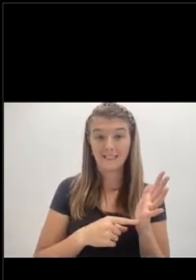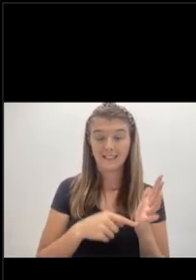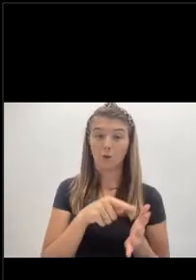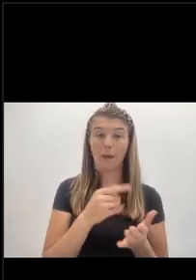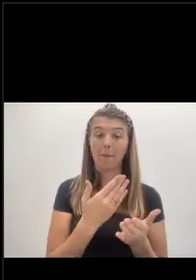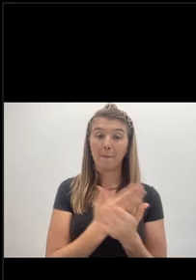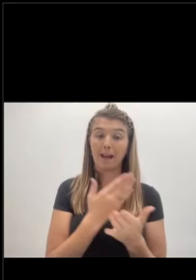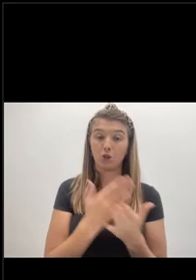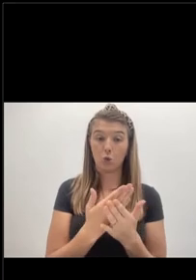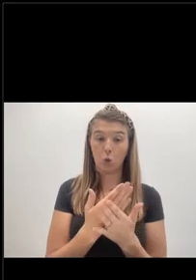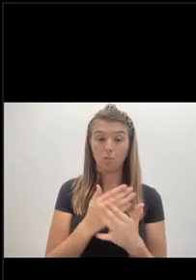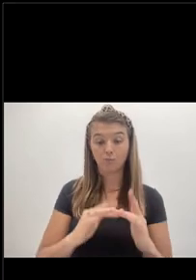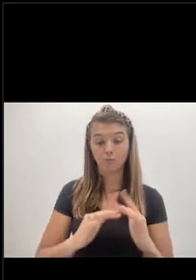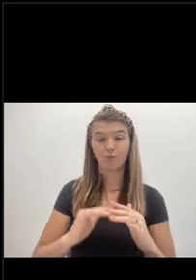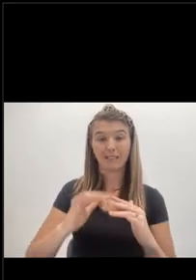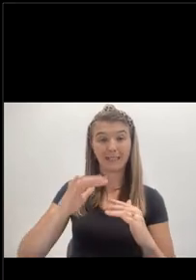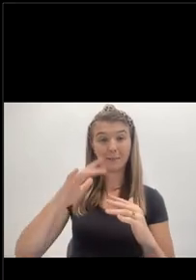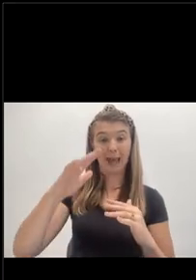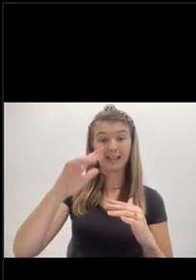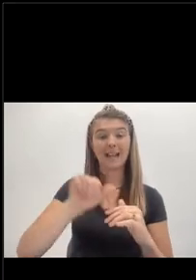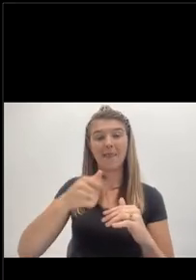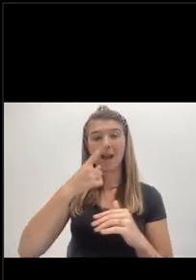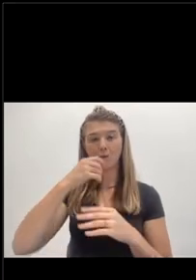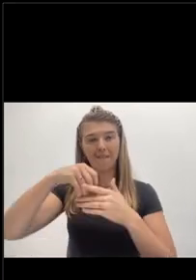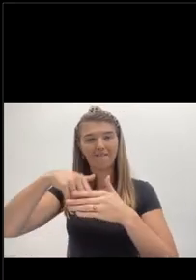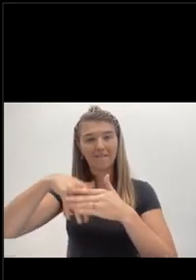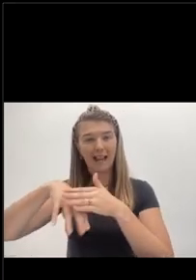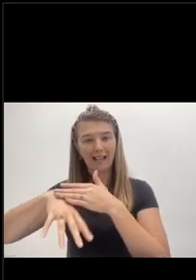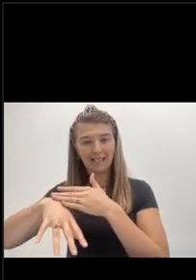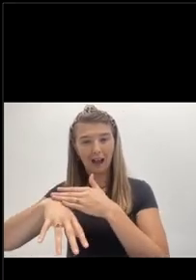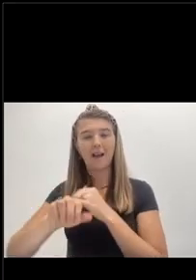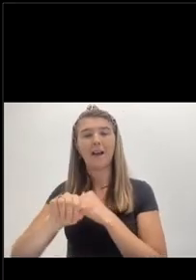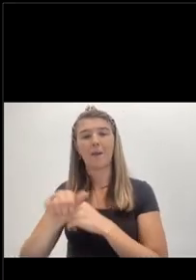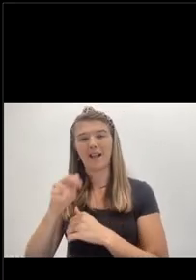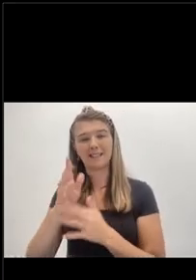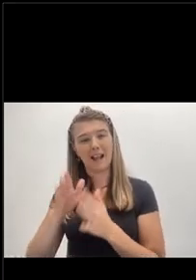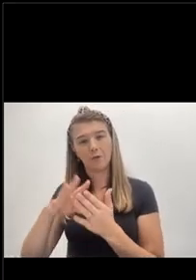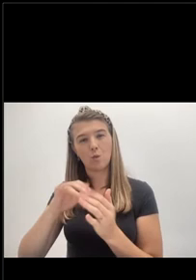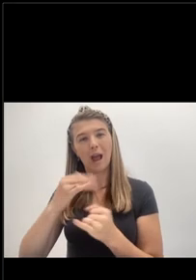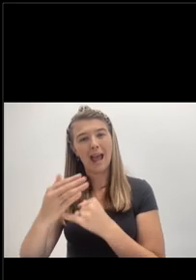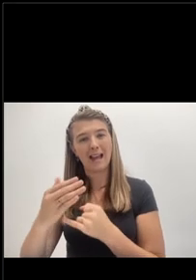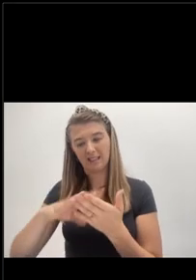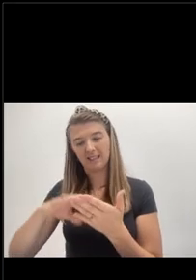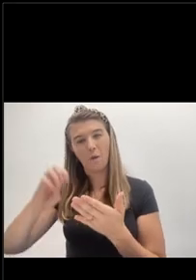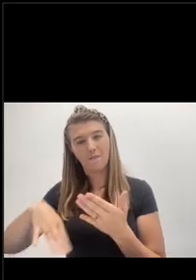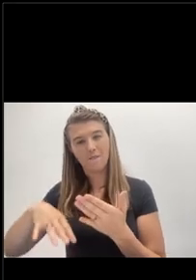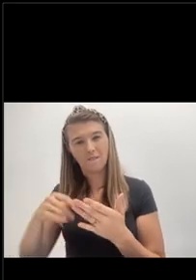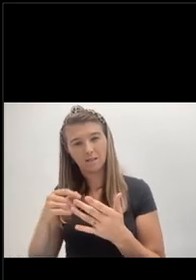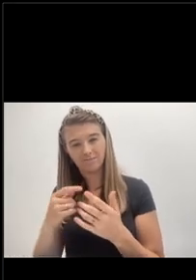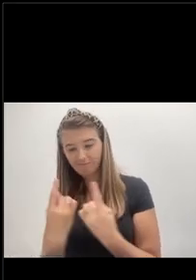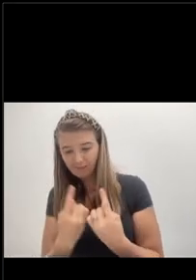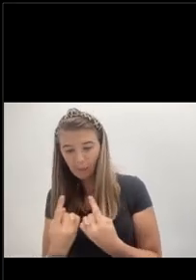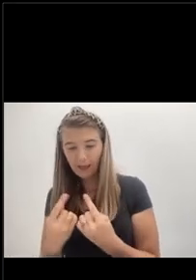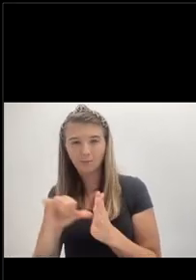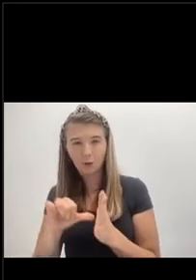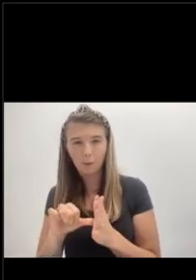And then you can filter it out, and you then also still have to do the last step, the devolatilization, to